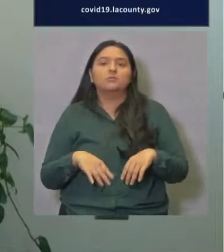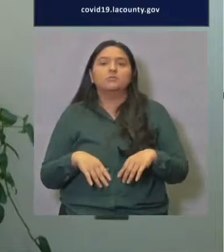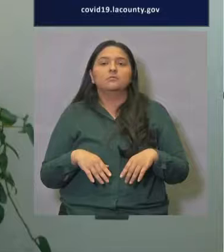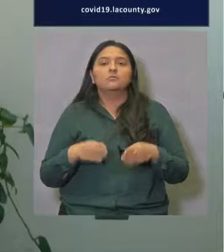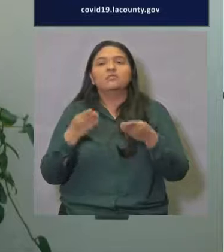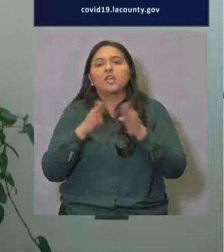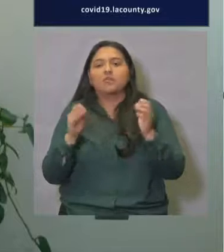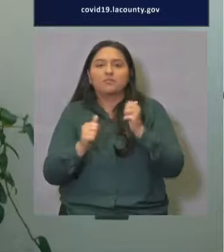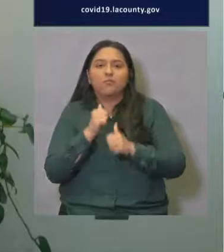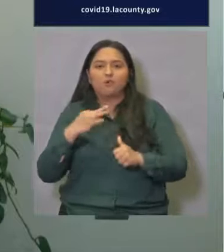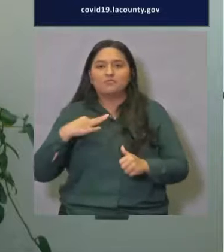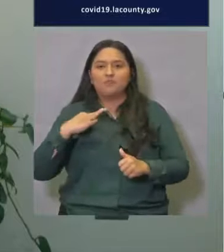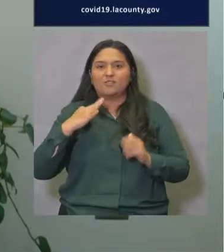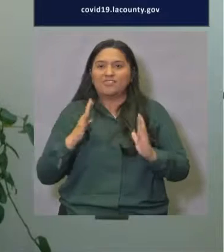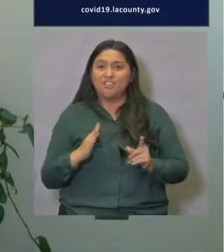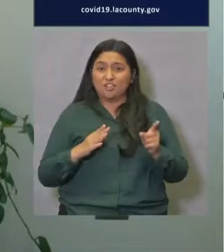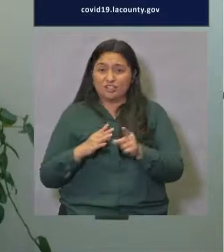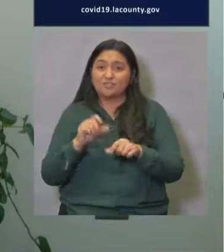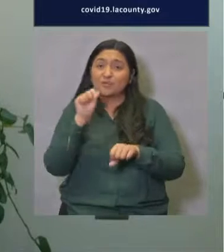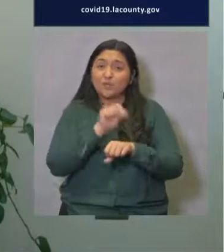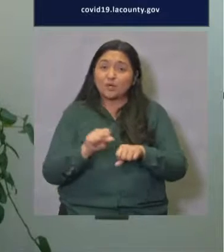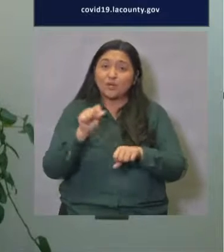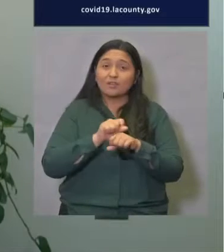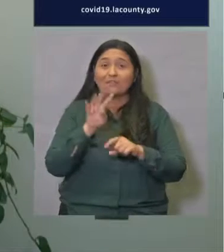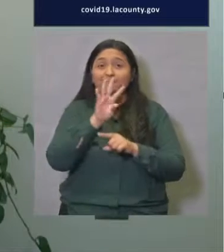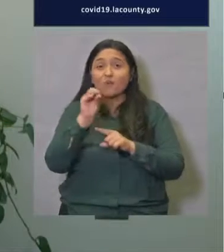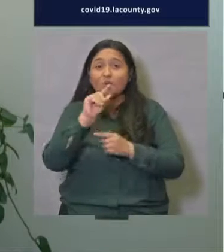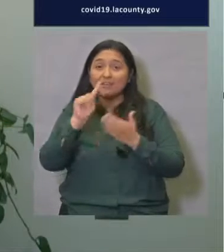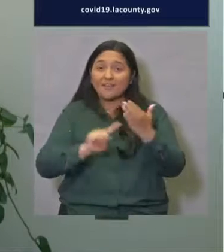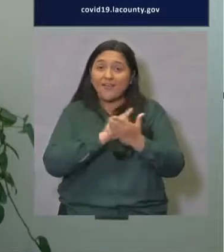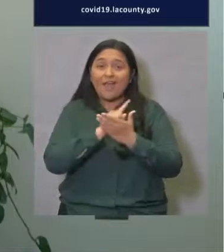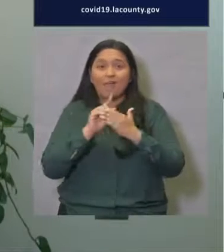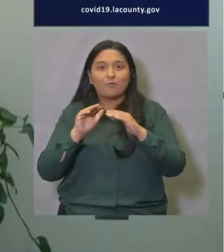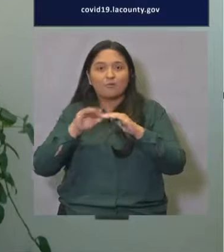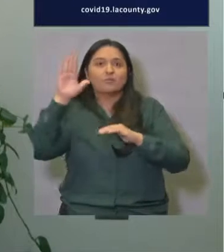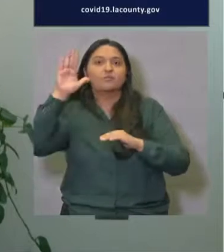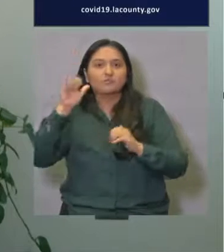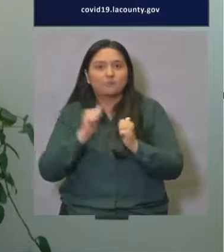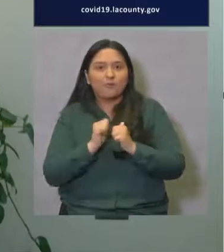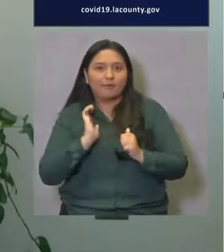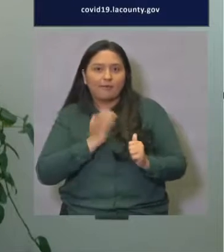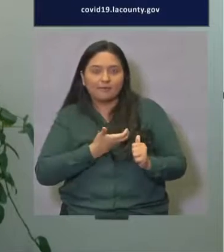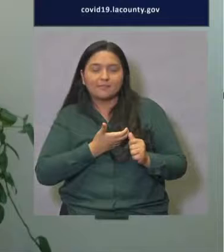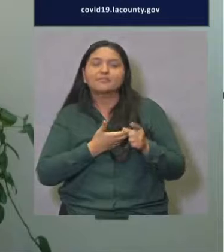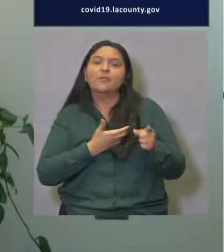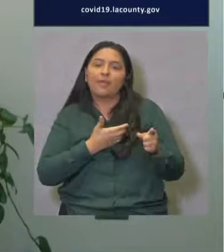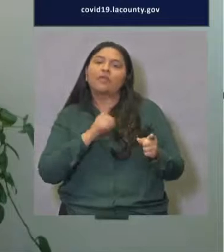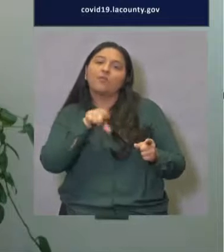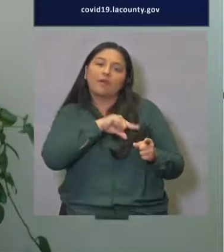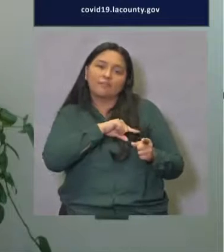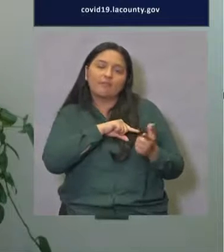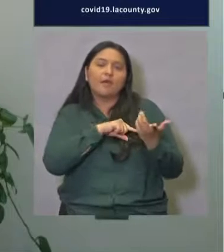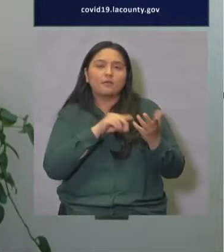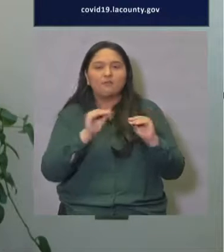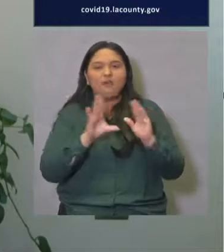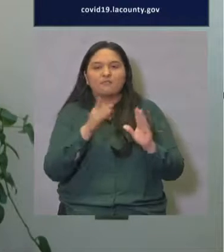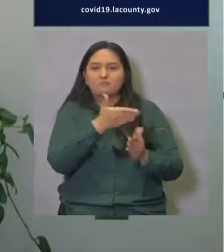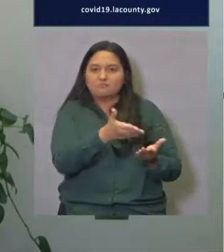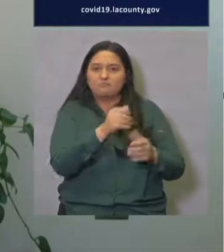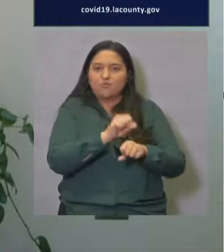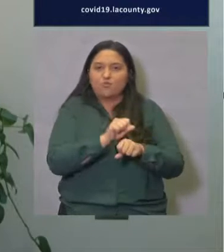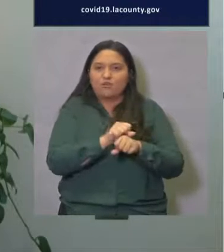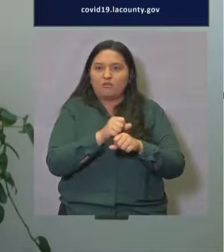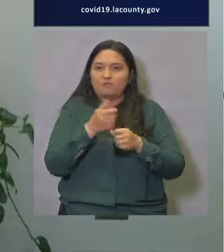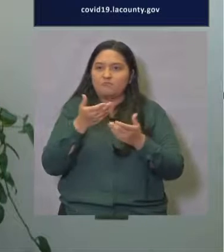of our volunteers are doing 40 hours or more with us. And they're eligible, obviously, as they're working at a vaccination